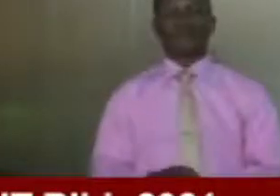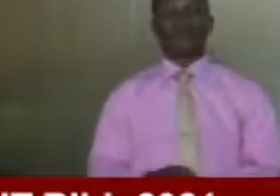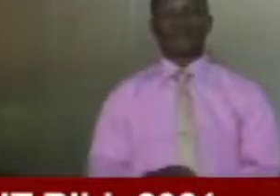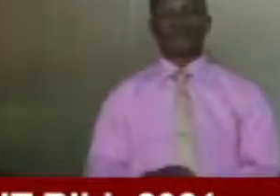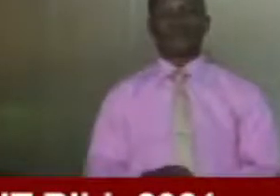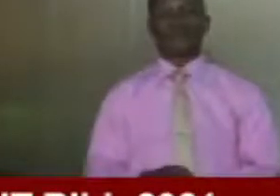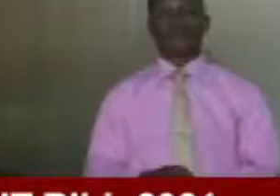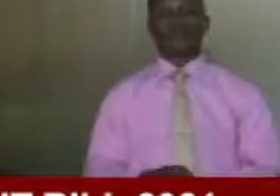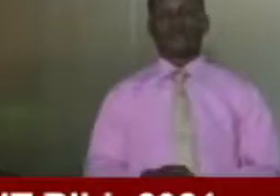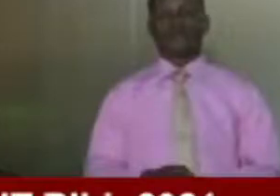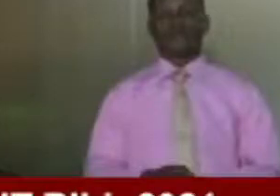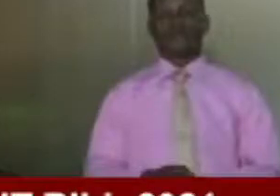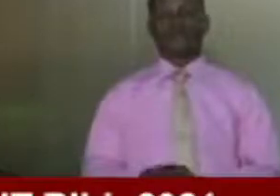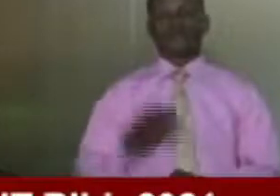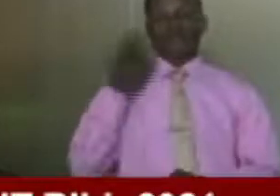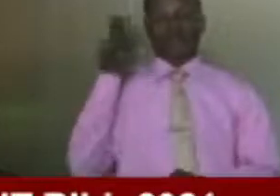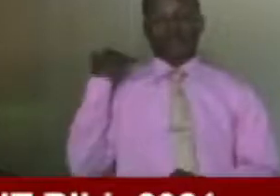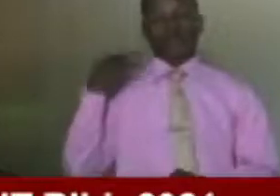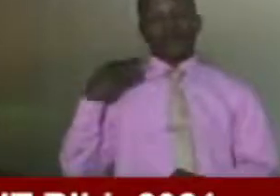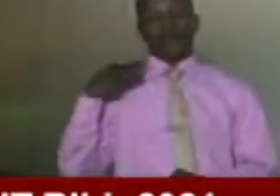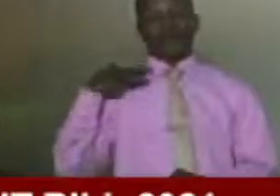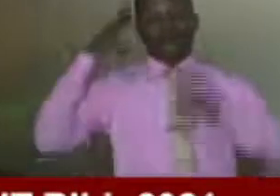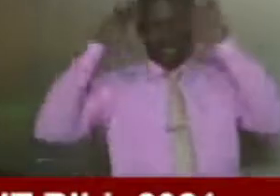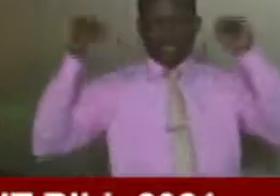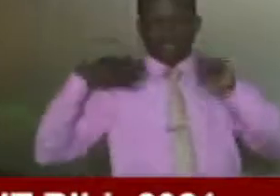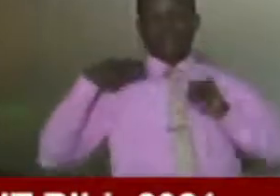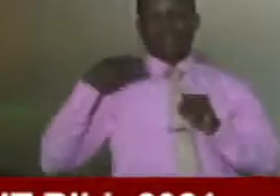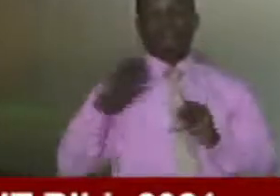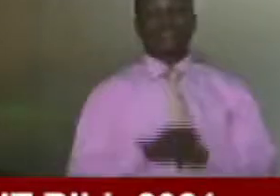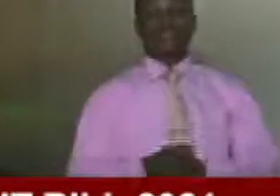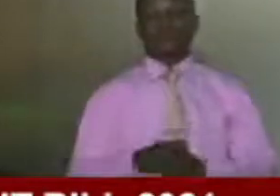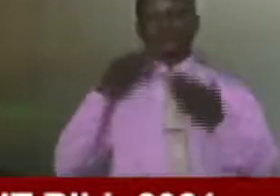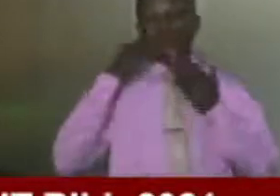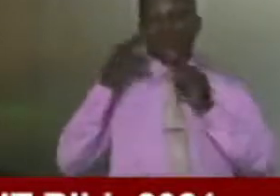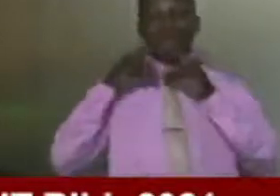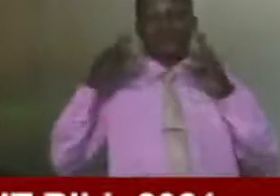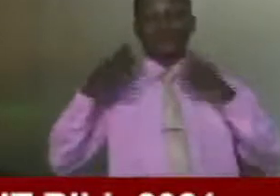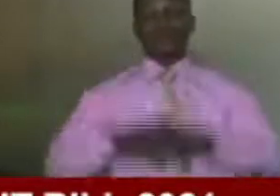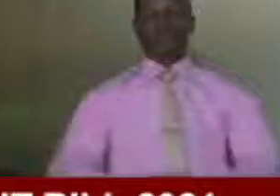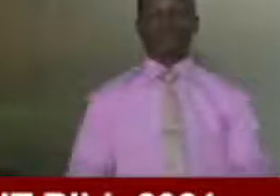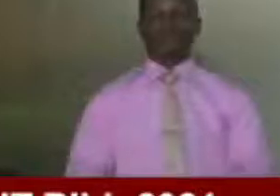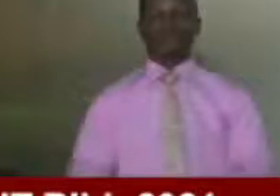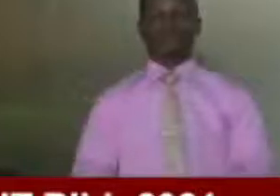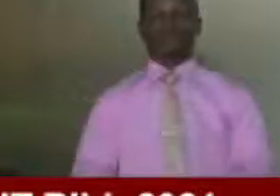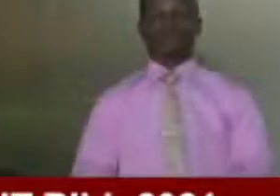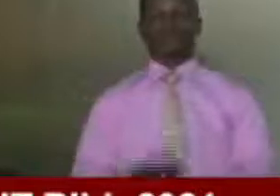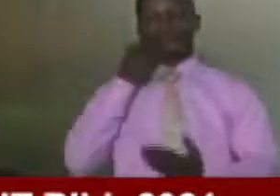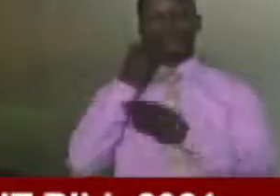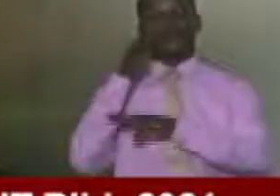Former presidential candidate of COA Party. Thank you very much. Good